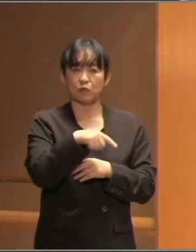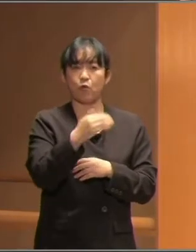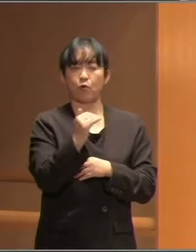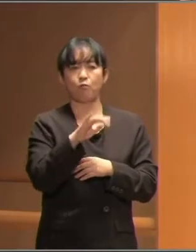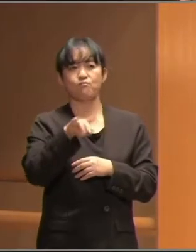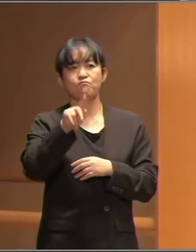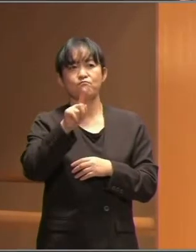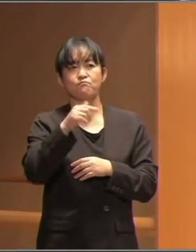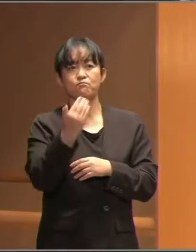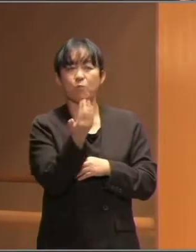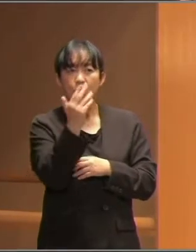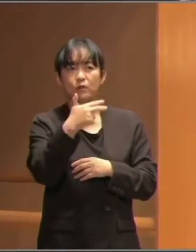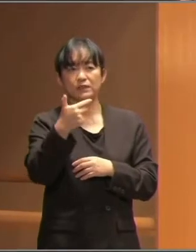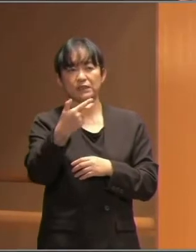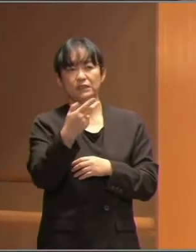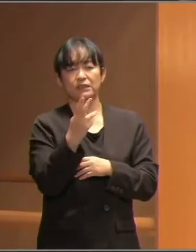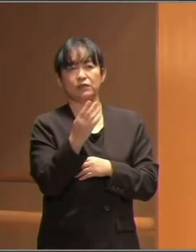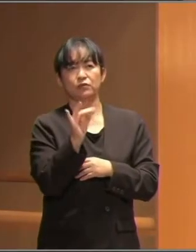nanocomposite.